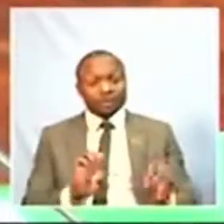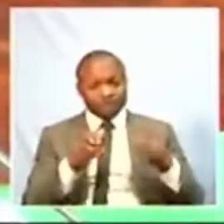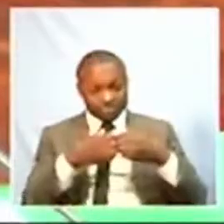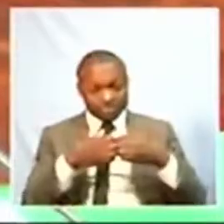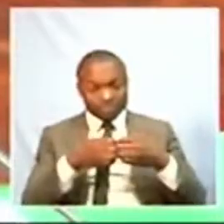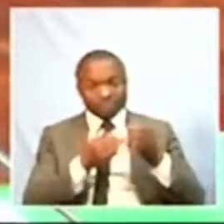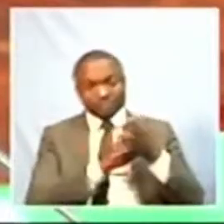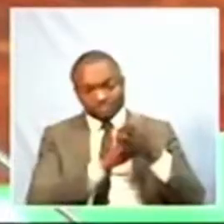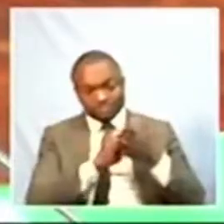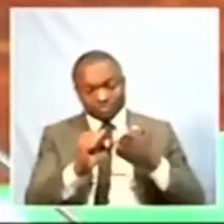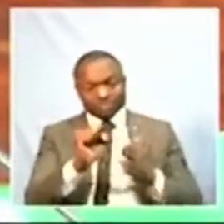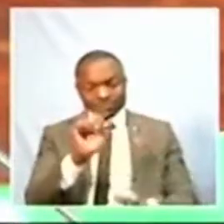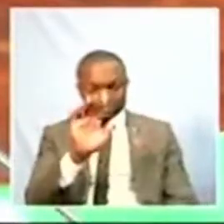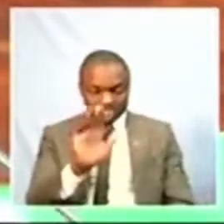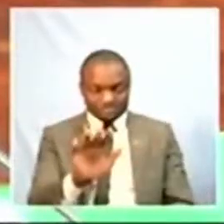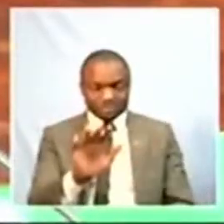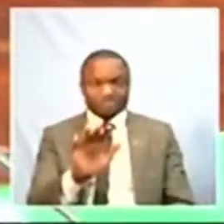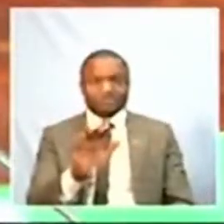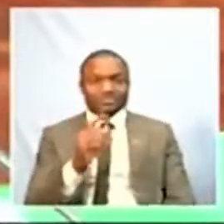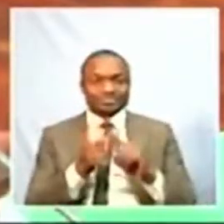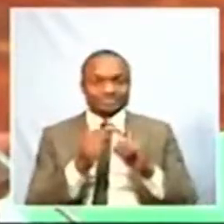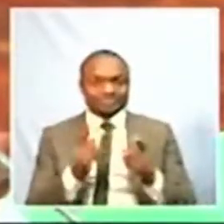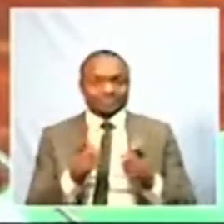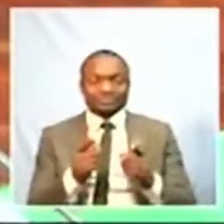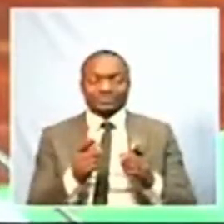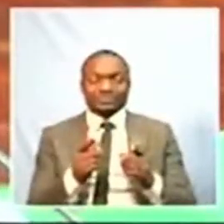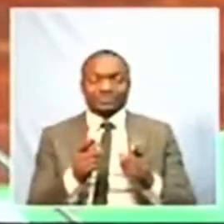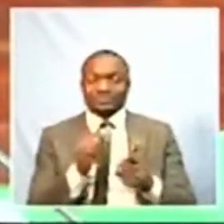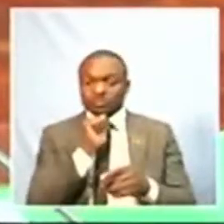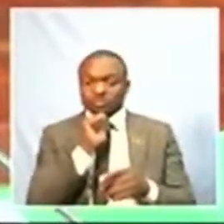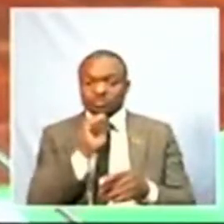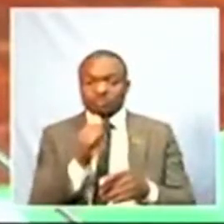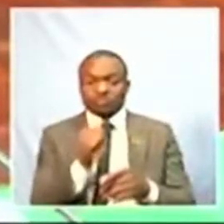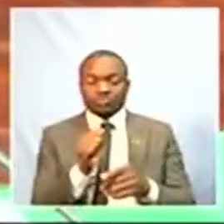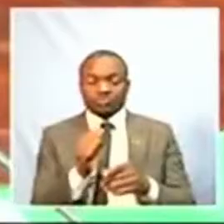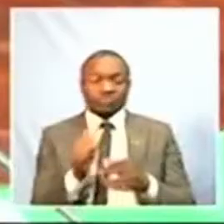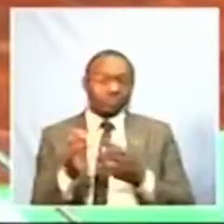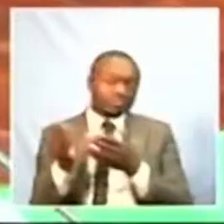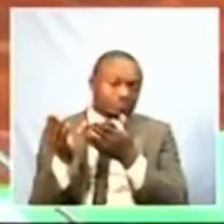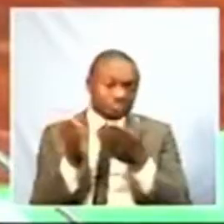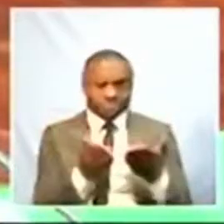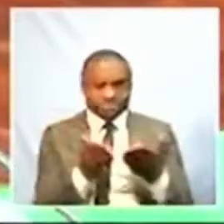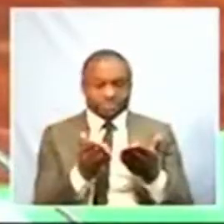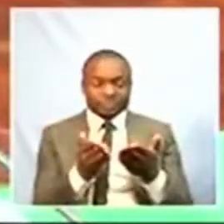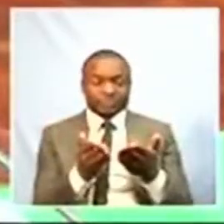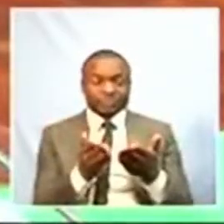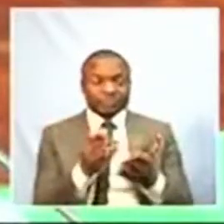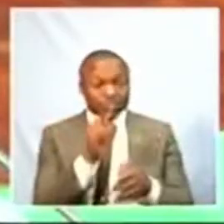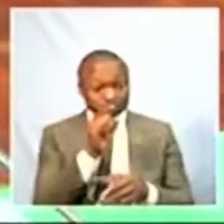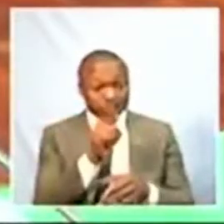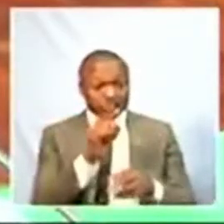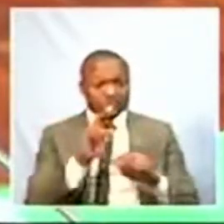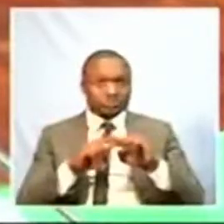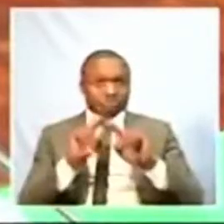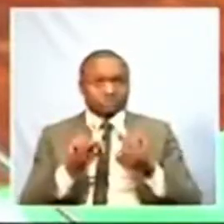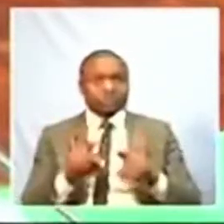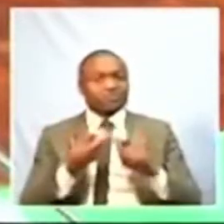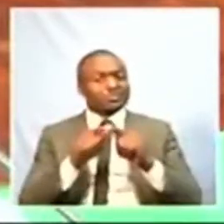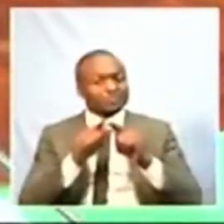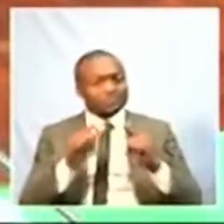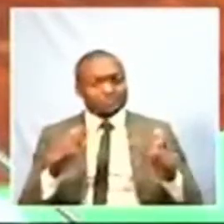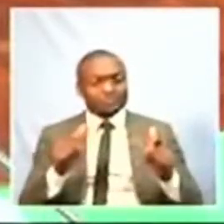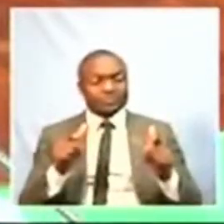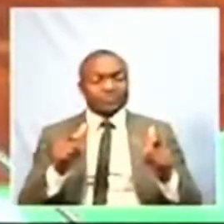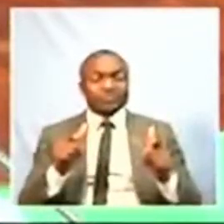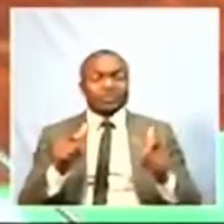statement is available. Only that I think it's regrettable that it wasn't brought to you as chair, because it's a big document. We only managed